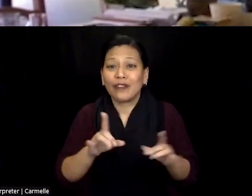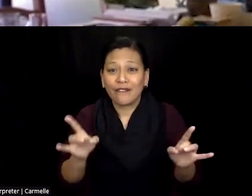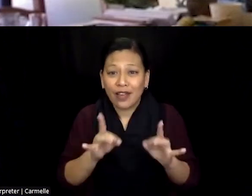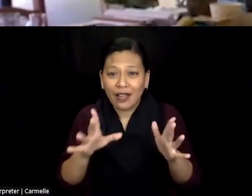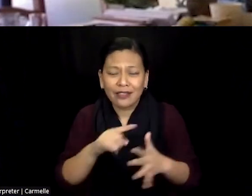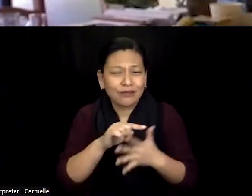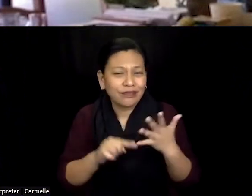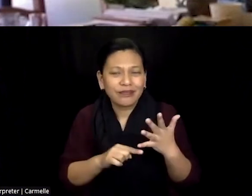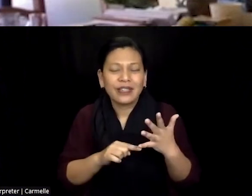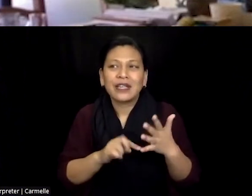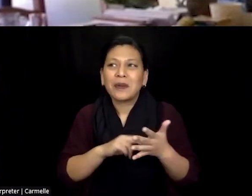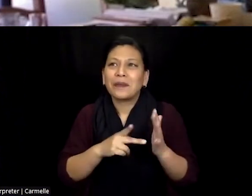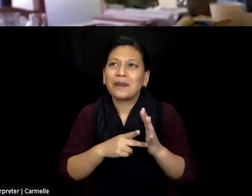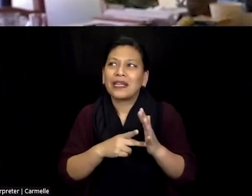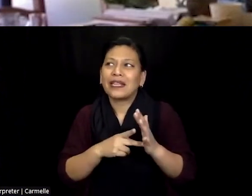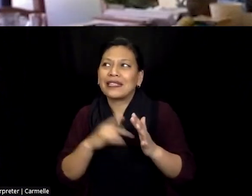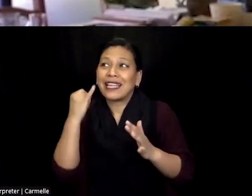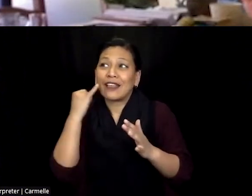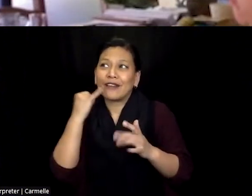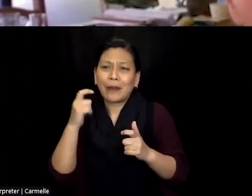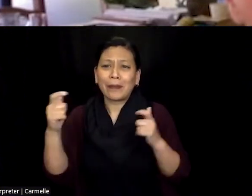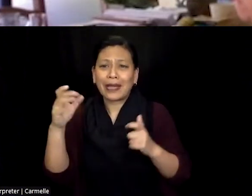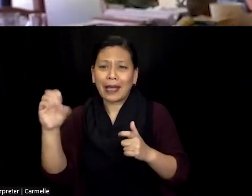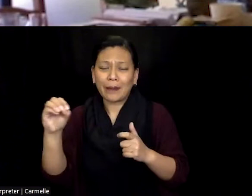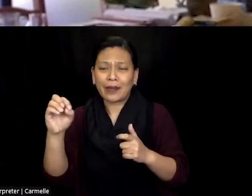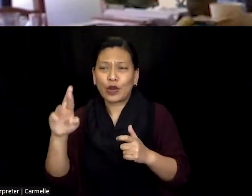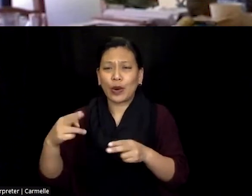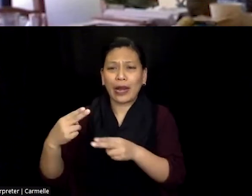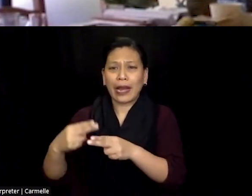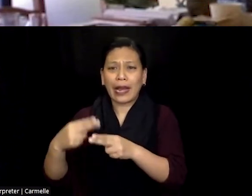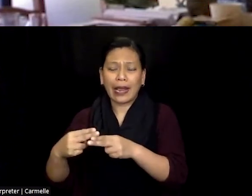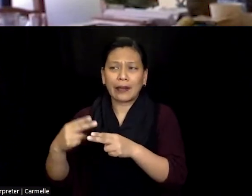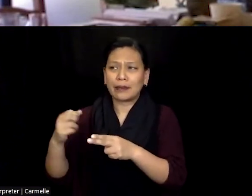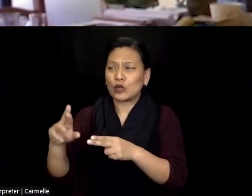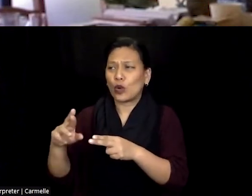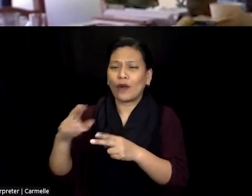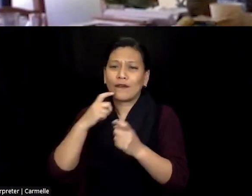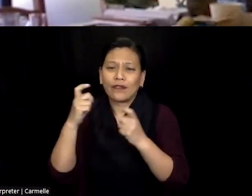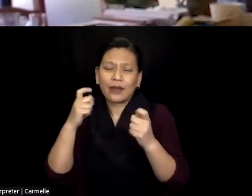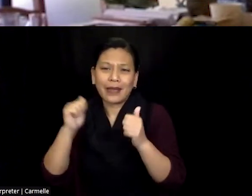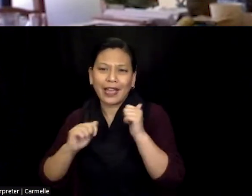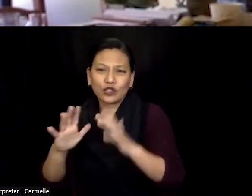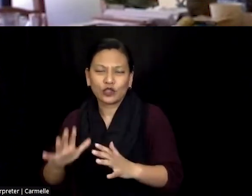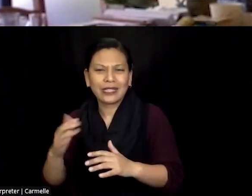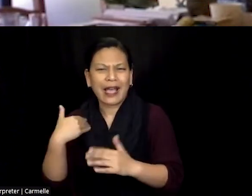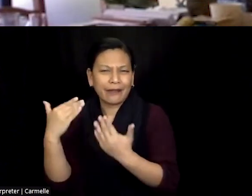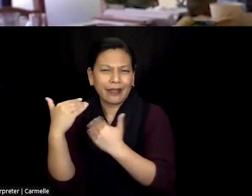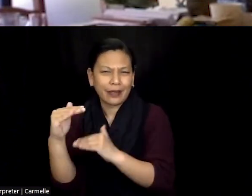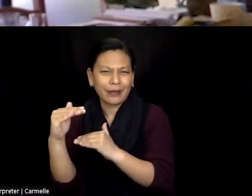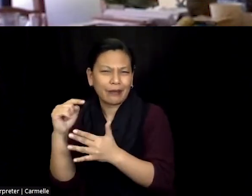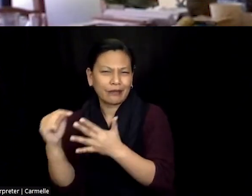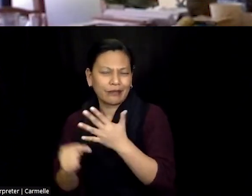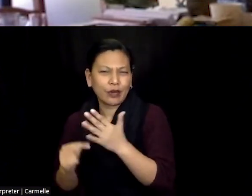that movies with shareholders and brands to protect, like movie stars, you can't really do that kind of